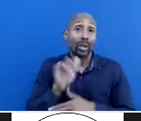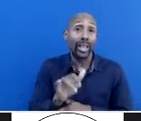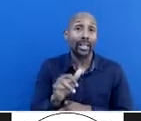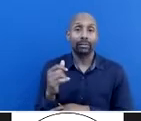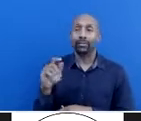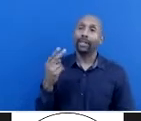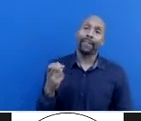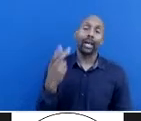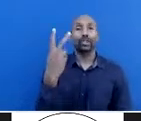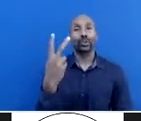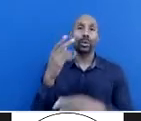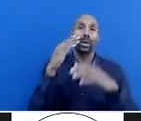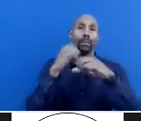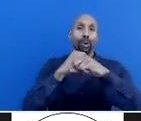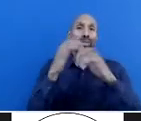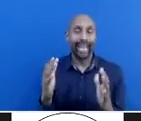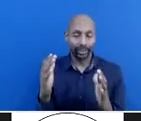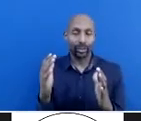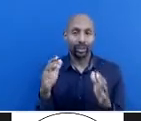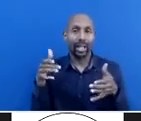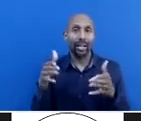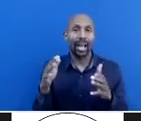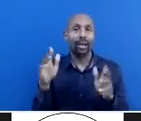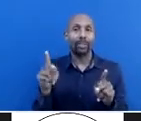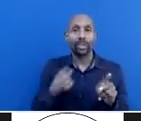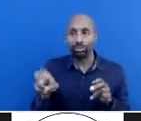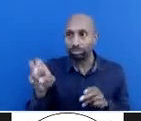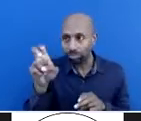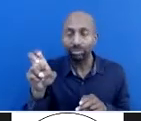person to move through the world without suffering harm.